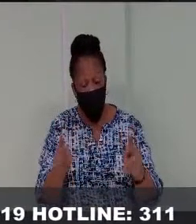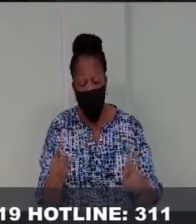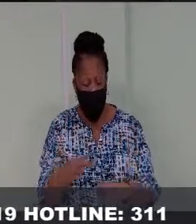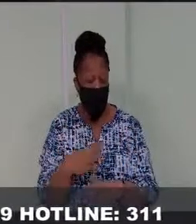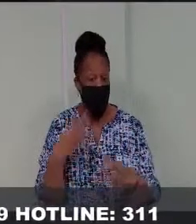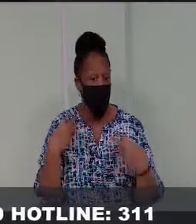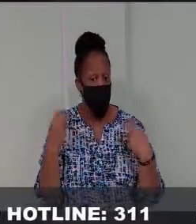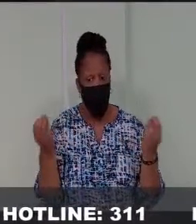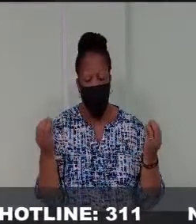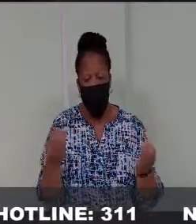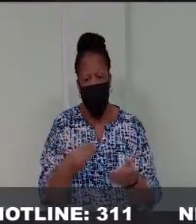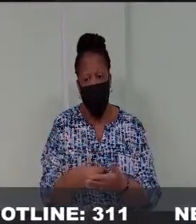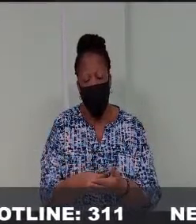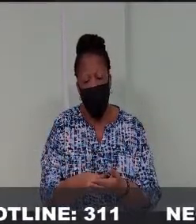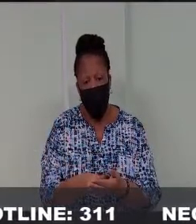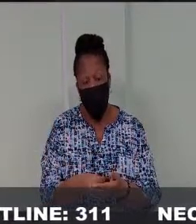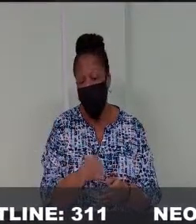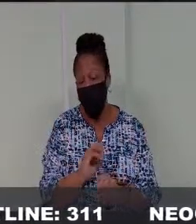our economy.